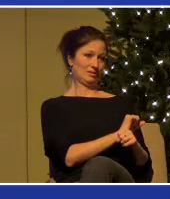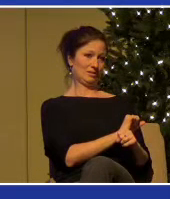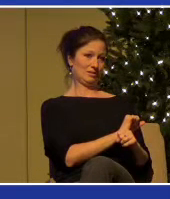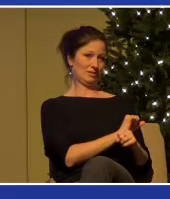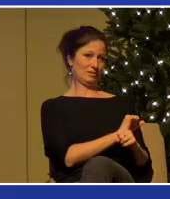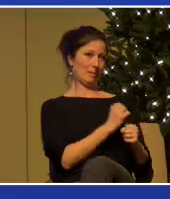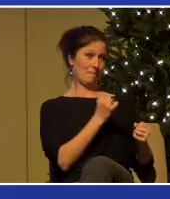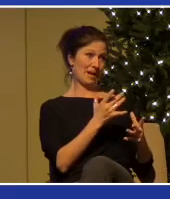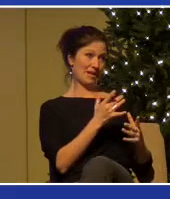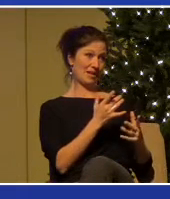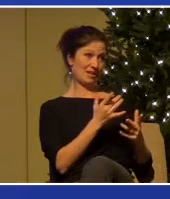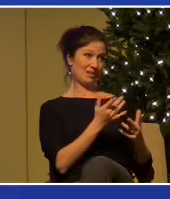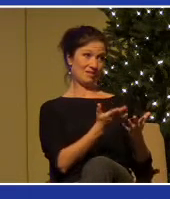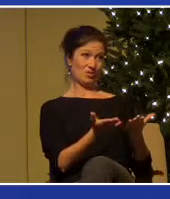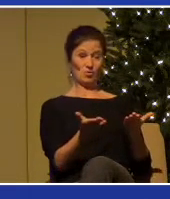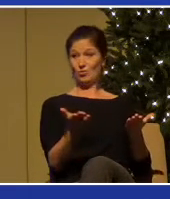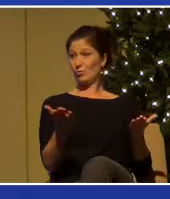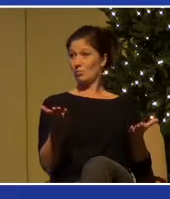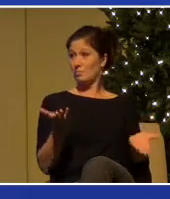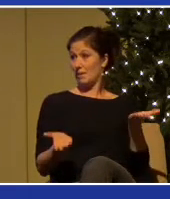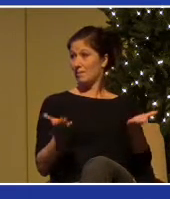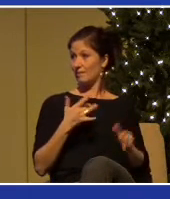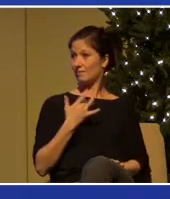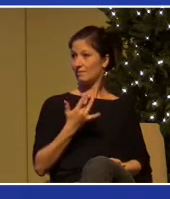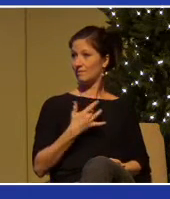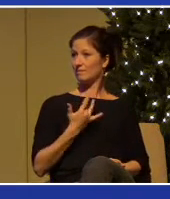Many in the congregation like that.